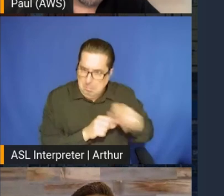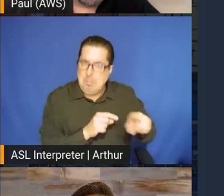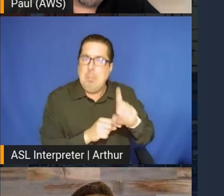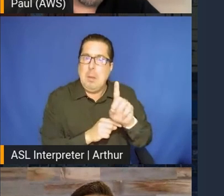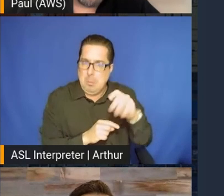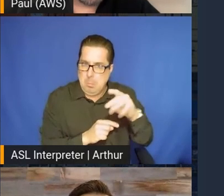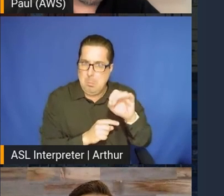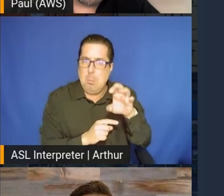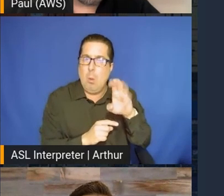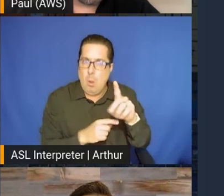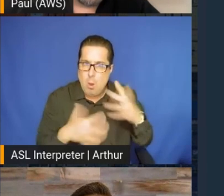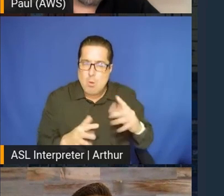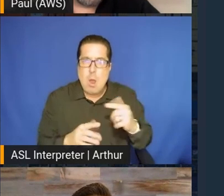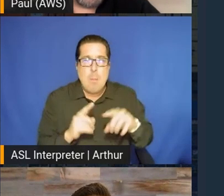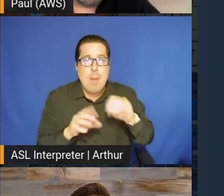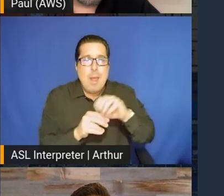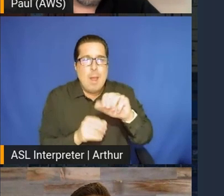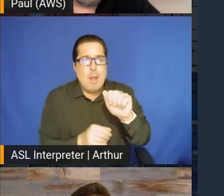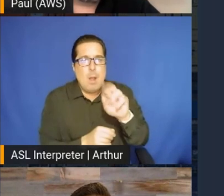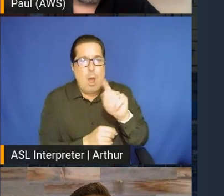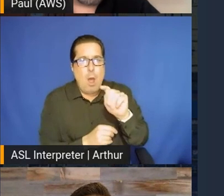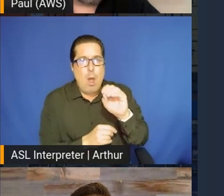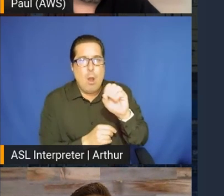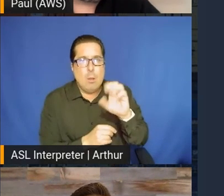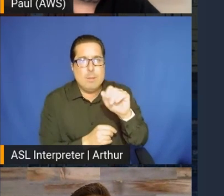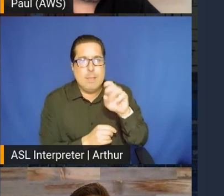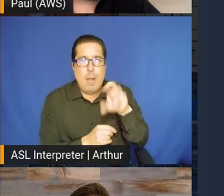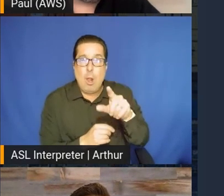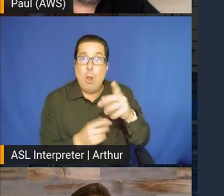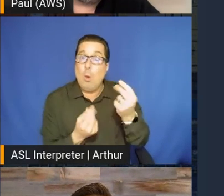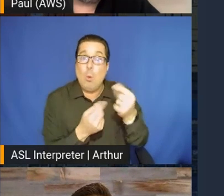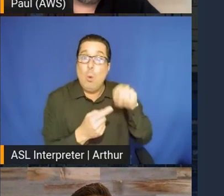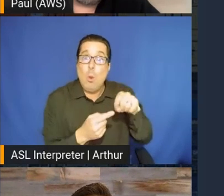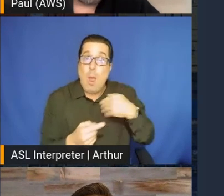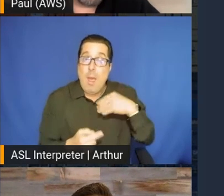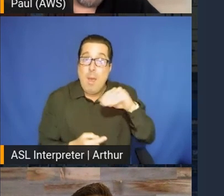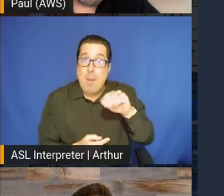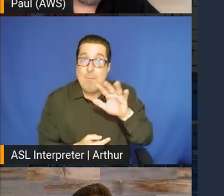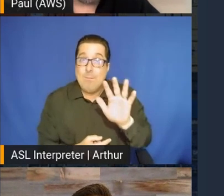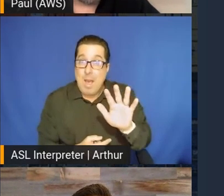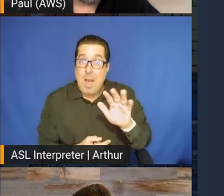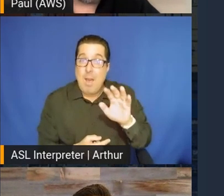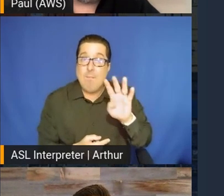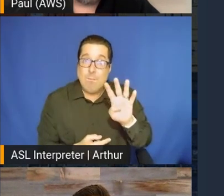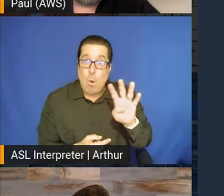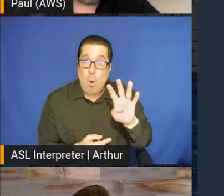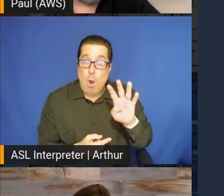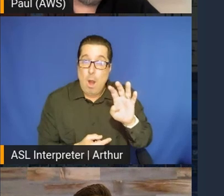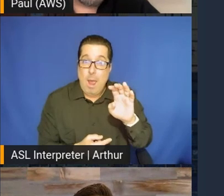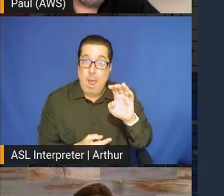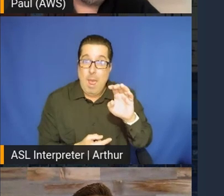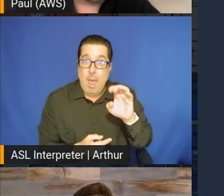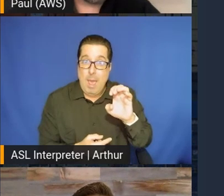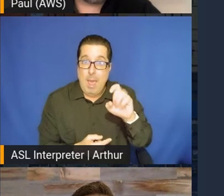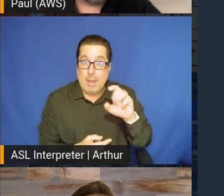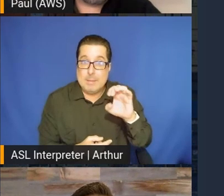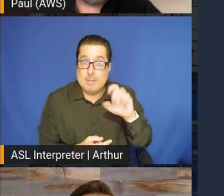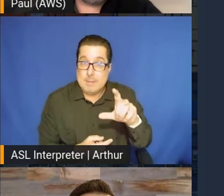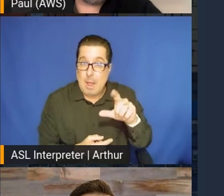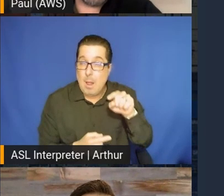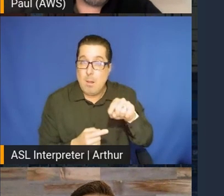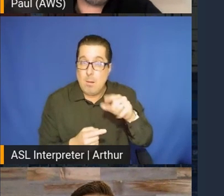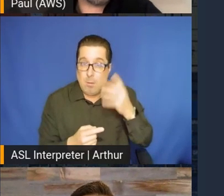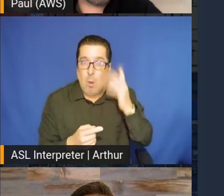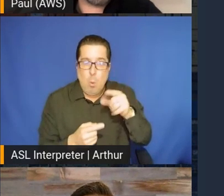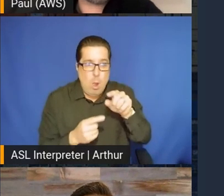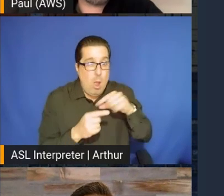do. But in your autoscaling group, if you have, an M5 4XL, let's say, and the pod was somewhat smaller, it's just going to keep placing